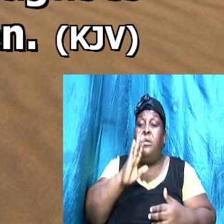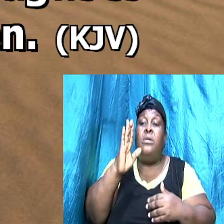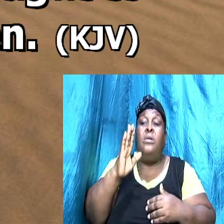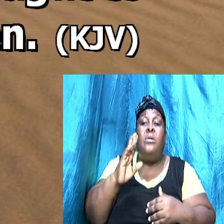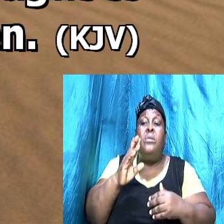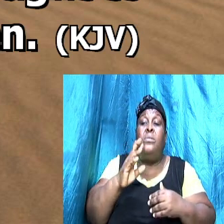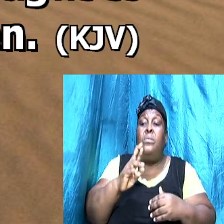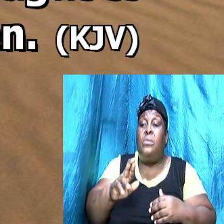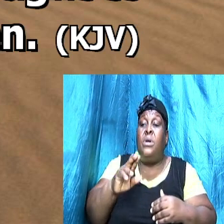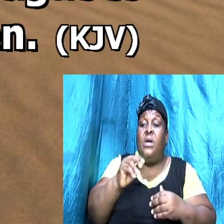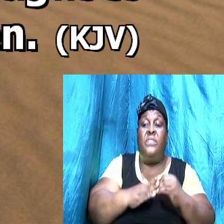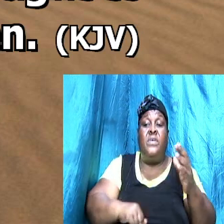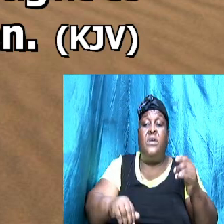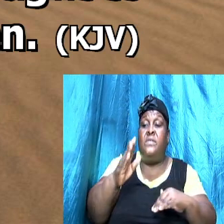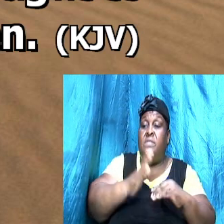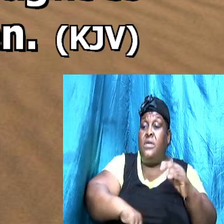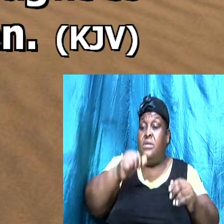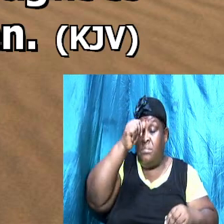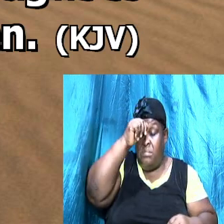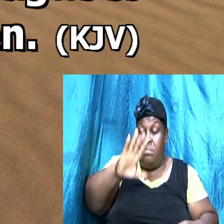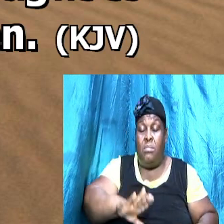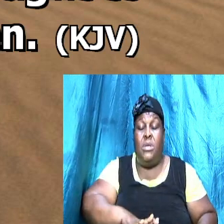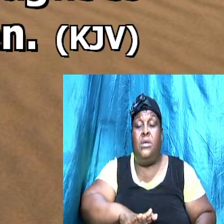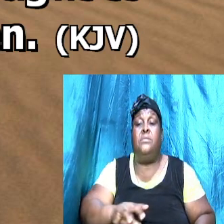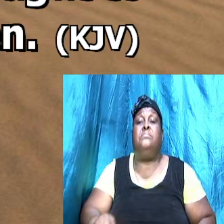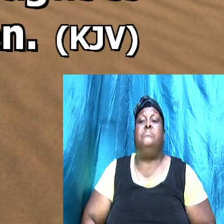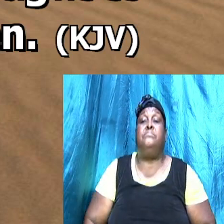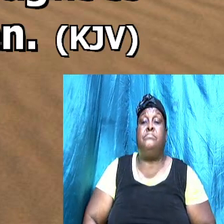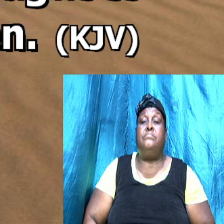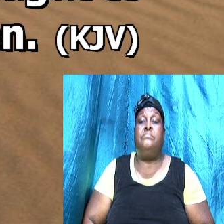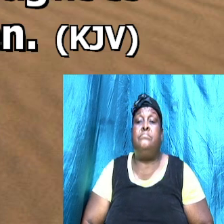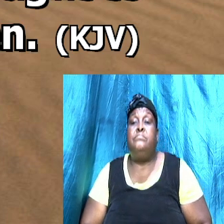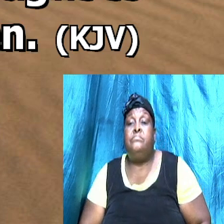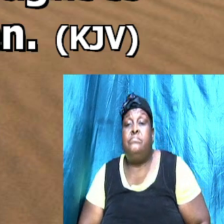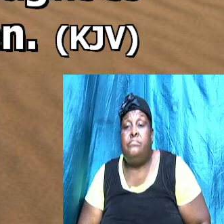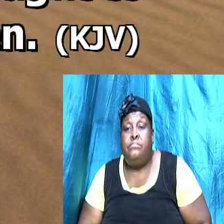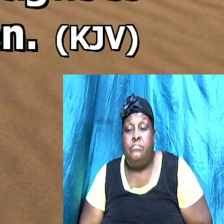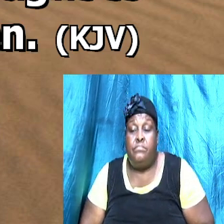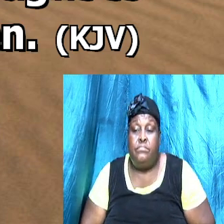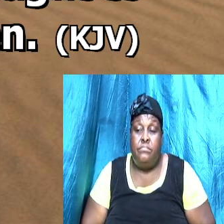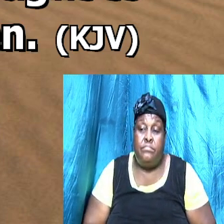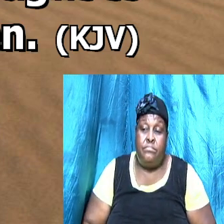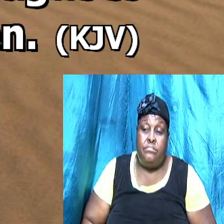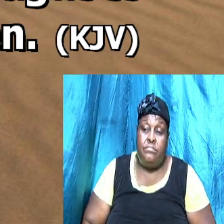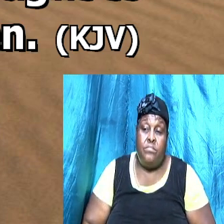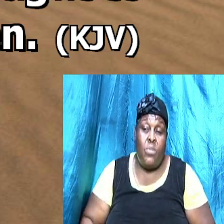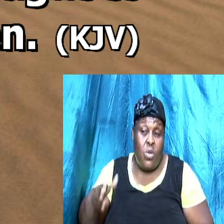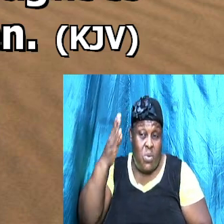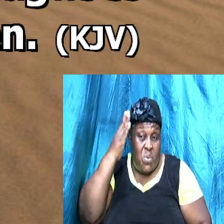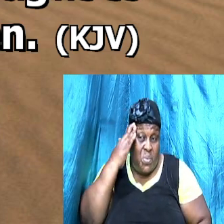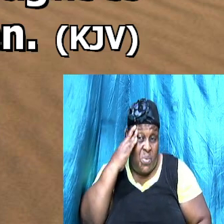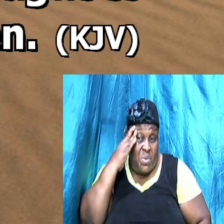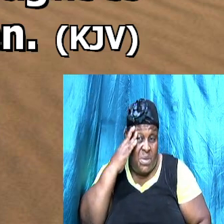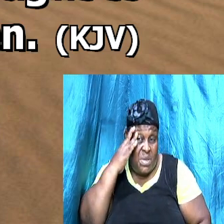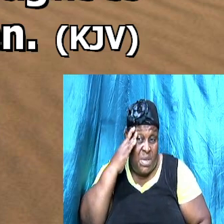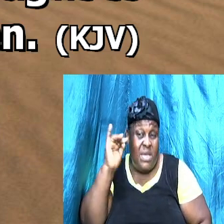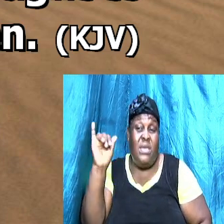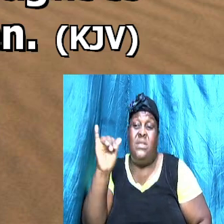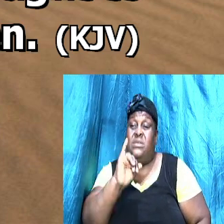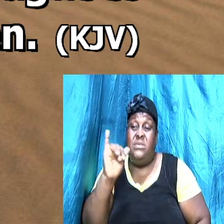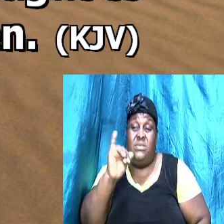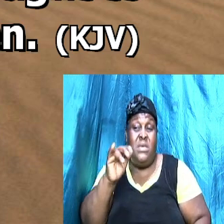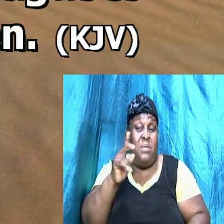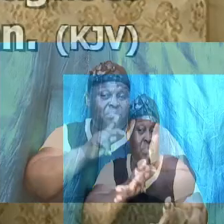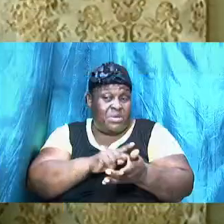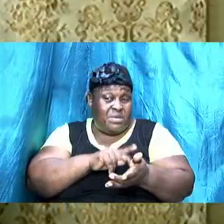God rather than men. Now notice that this is the same